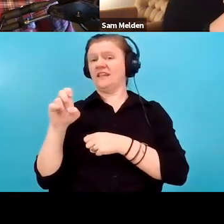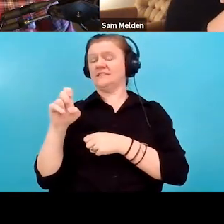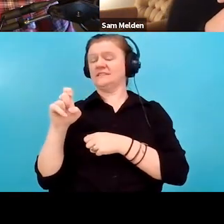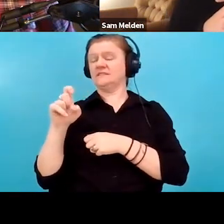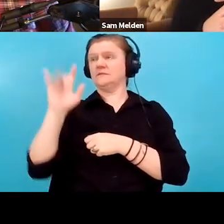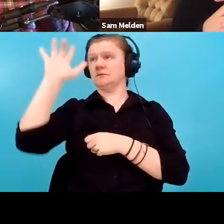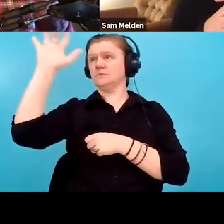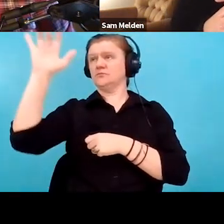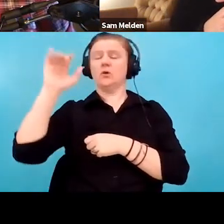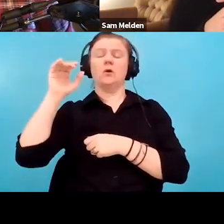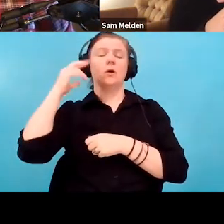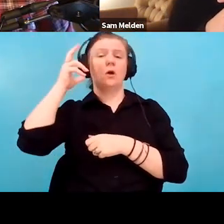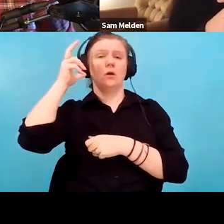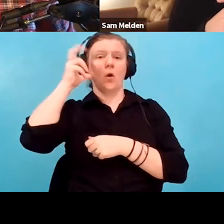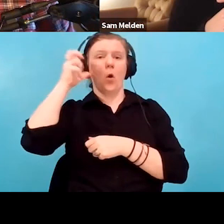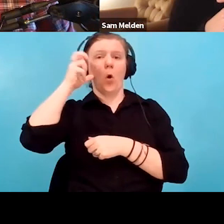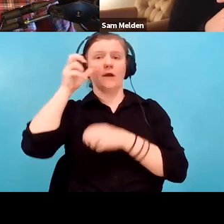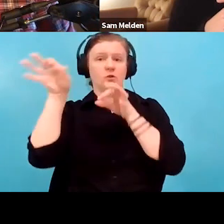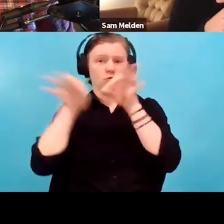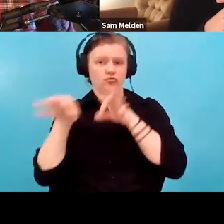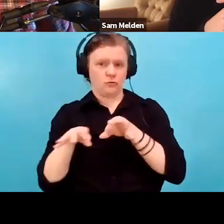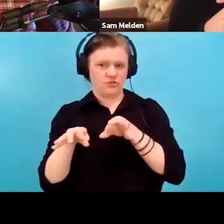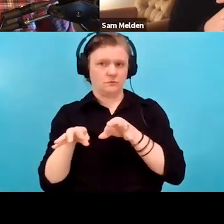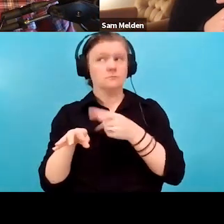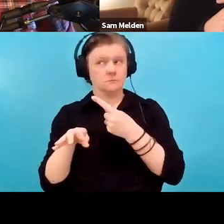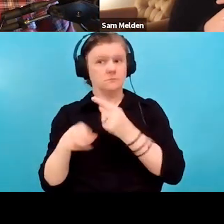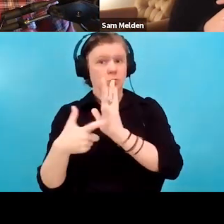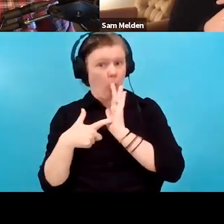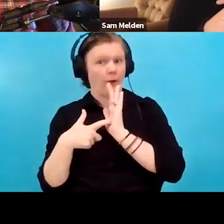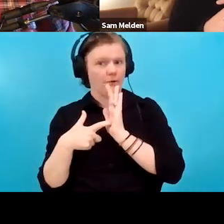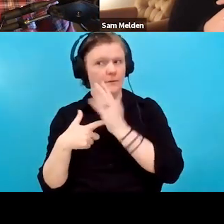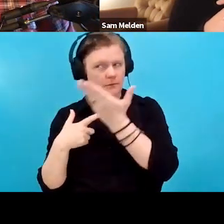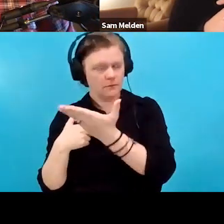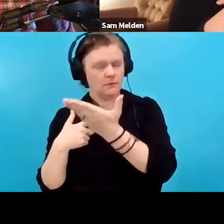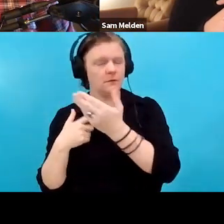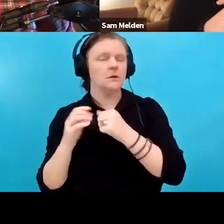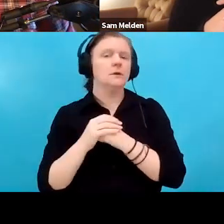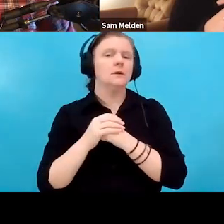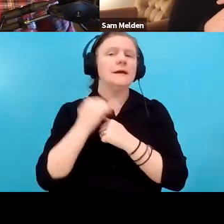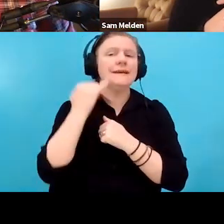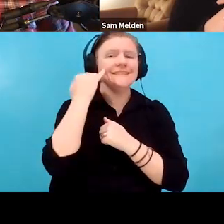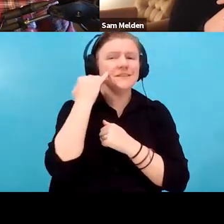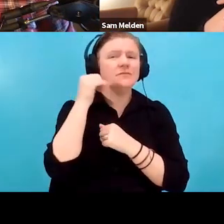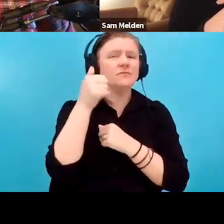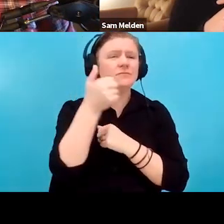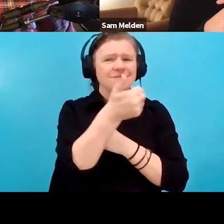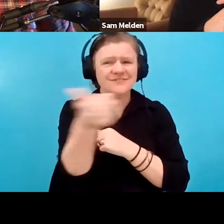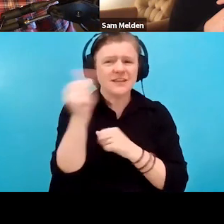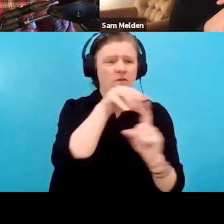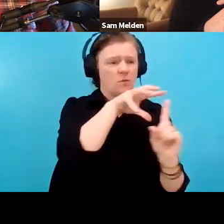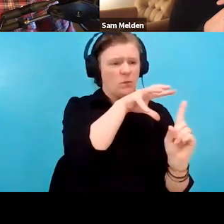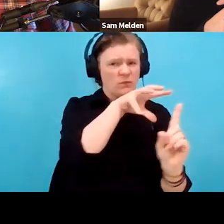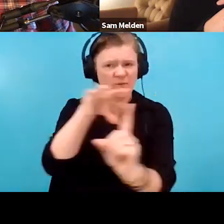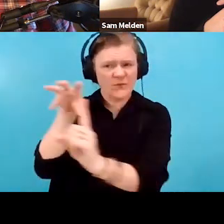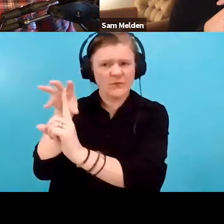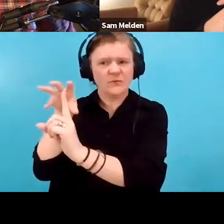audio description because they are required to do that. So if you're making videos, I